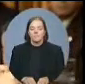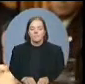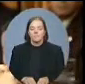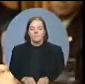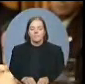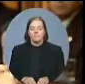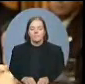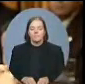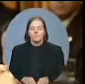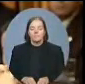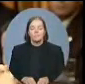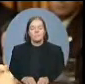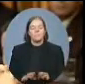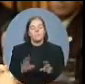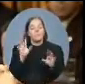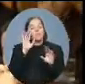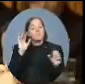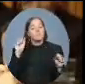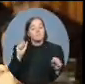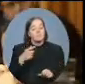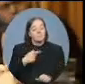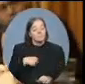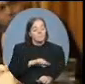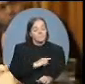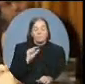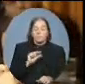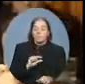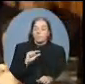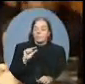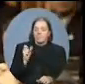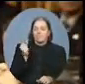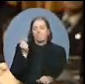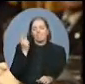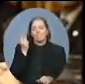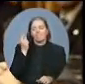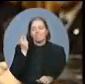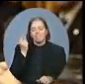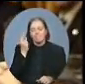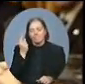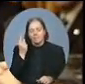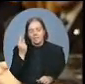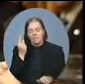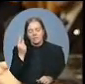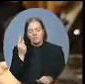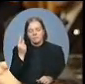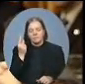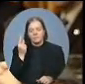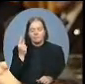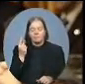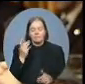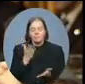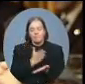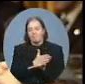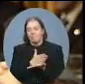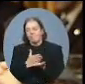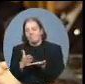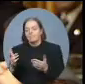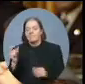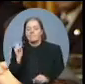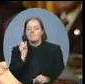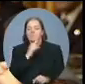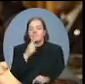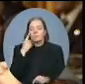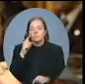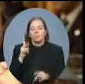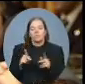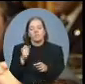Speaker, our Government understands that these are difficult times for the forestry industry, workers and affected communities from coast